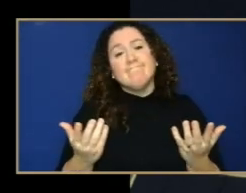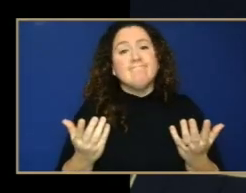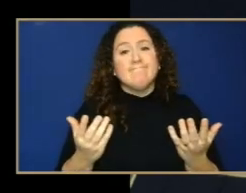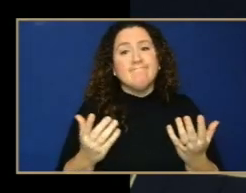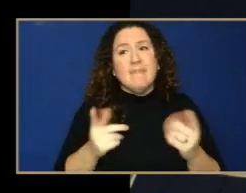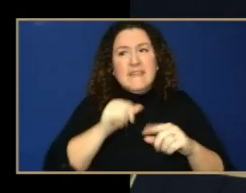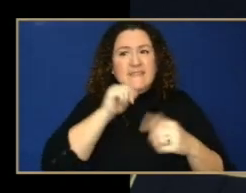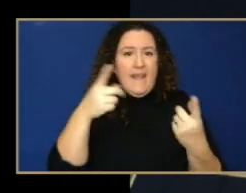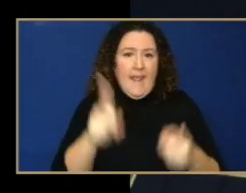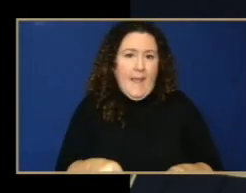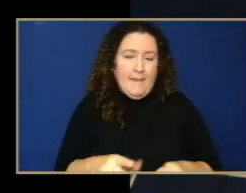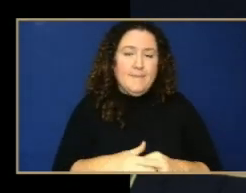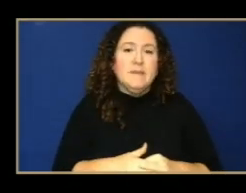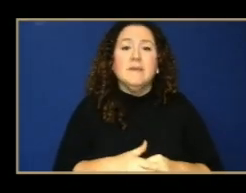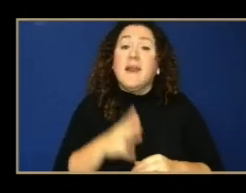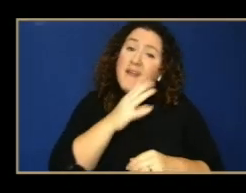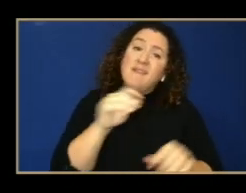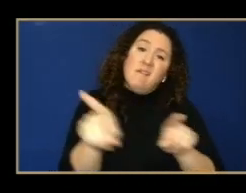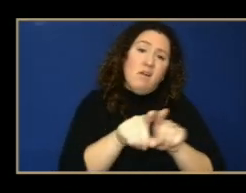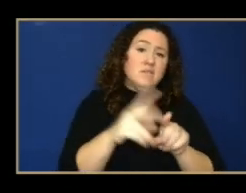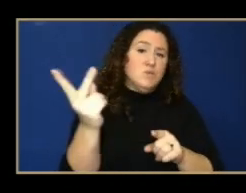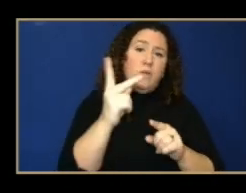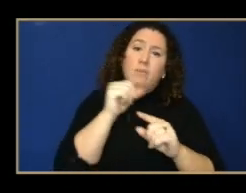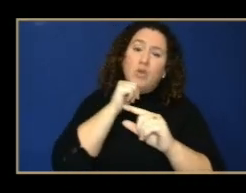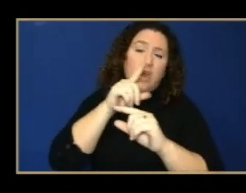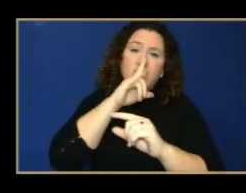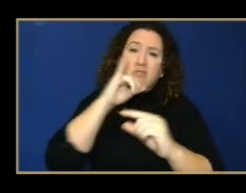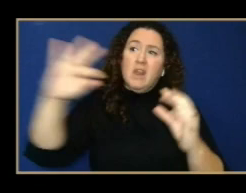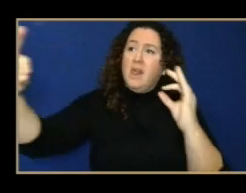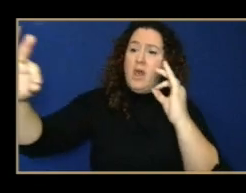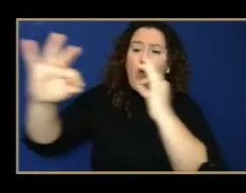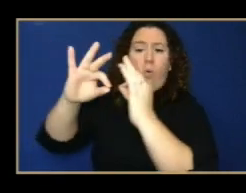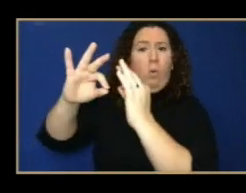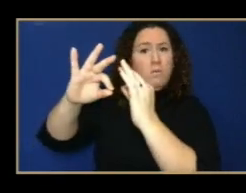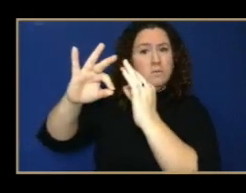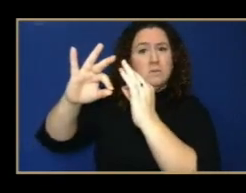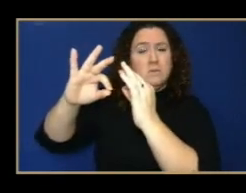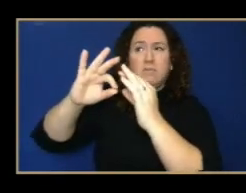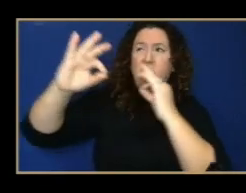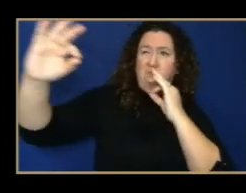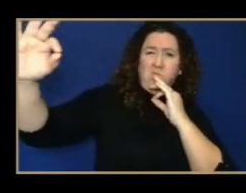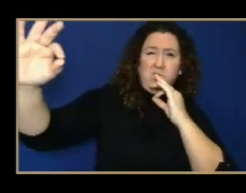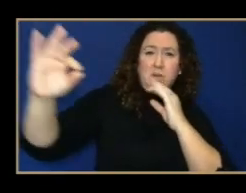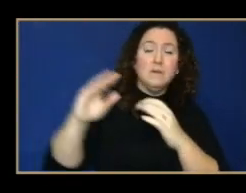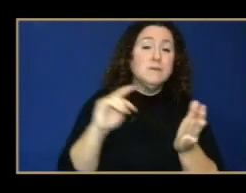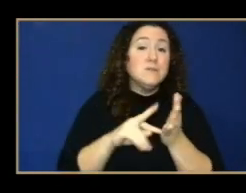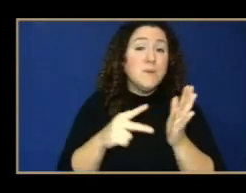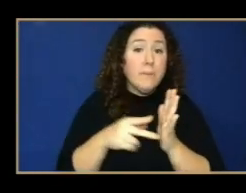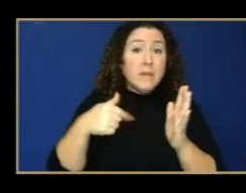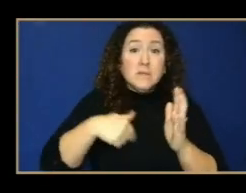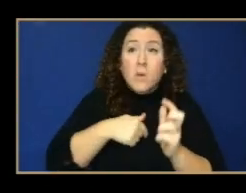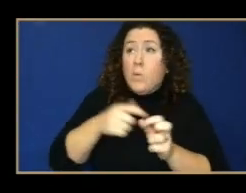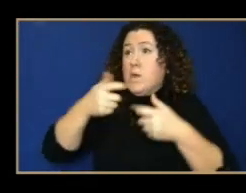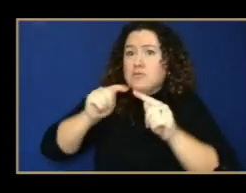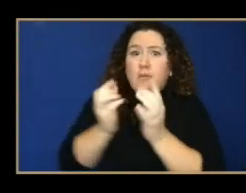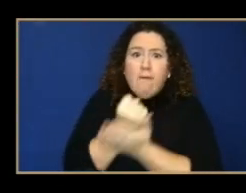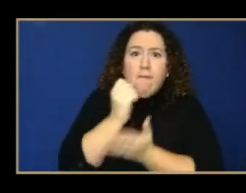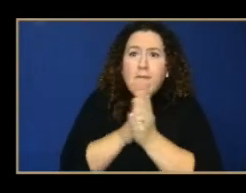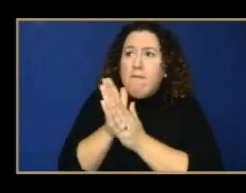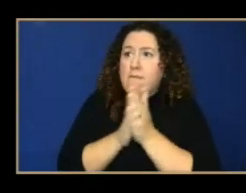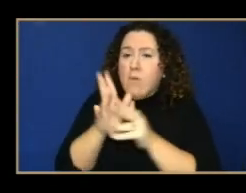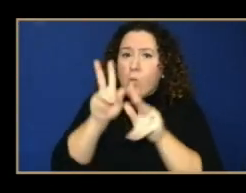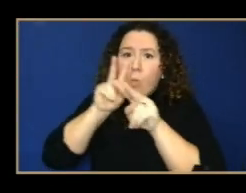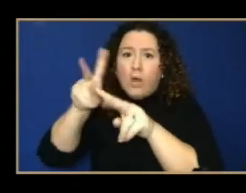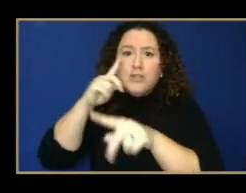in space. So there's no scientific observations which NASA is studying, but we are really excited to just go out there and watch them ourselves.